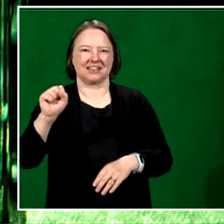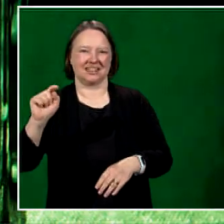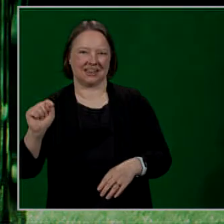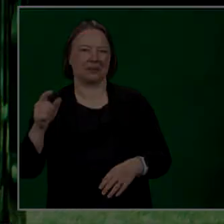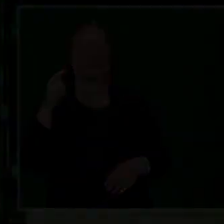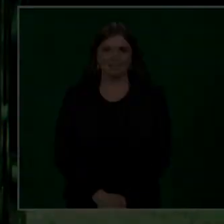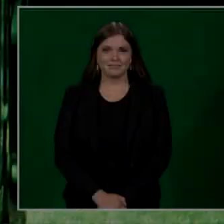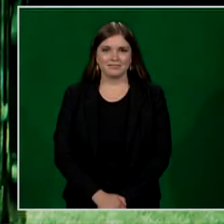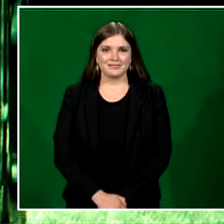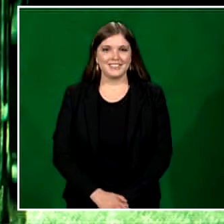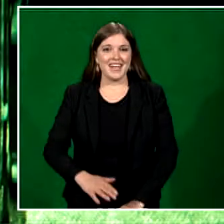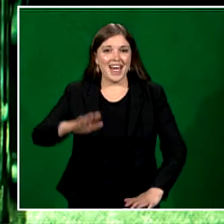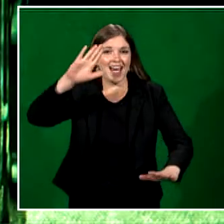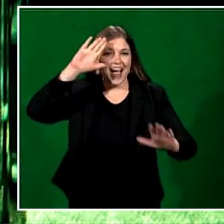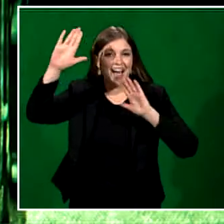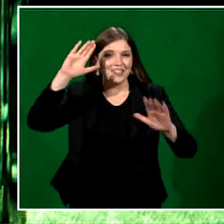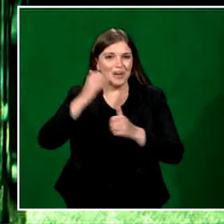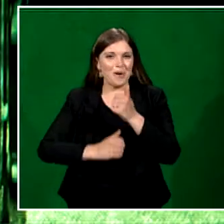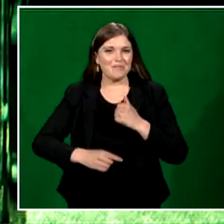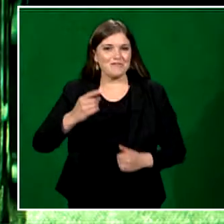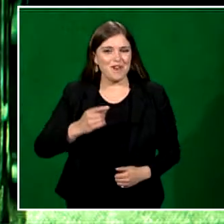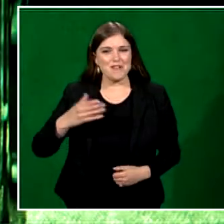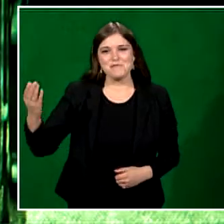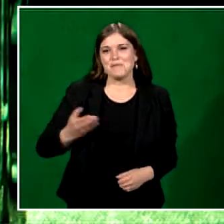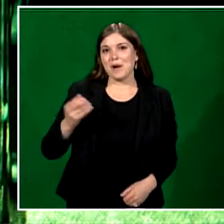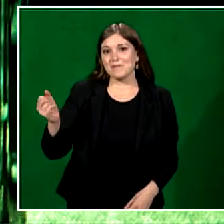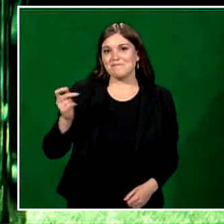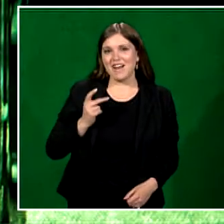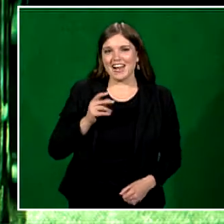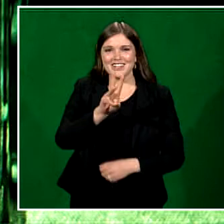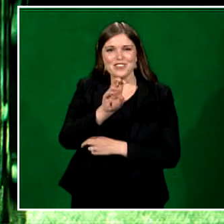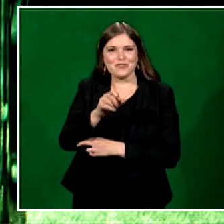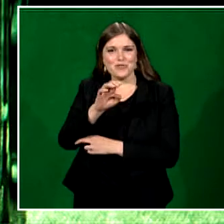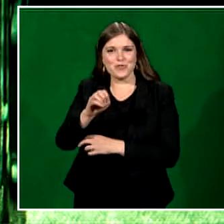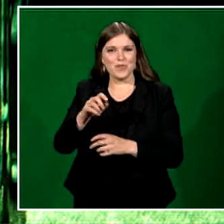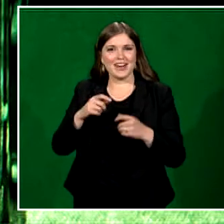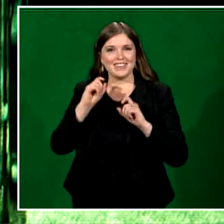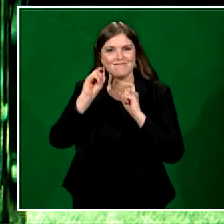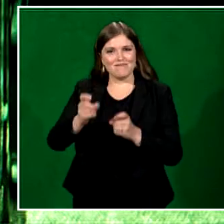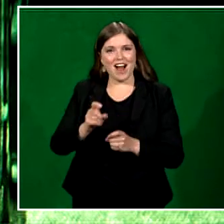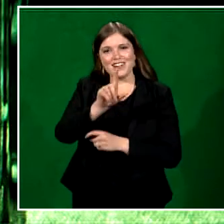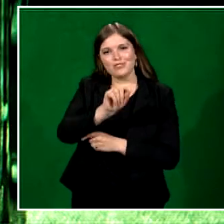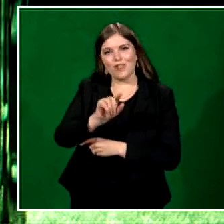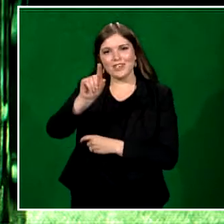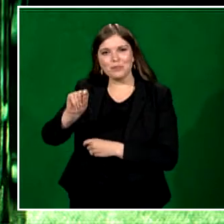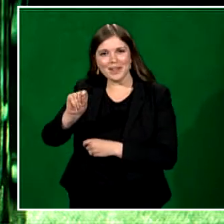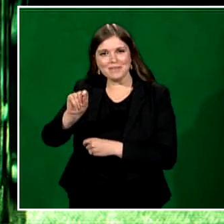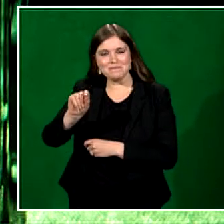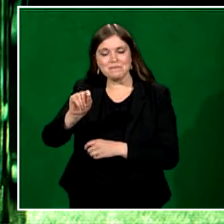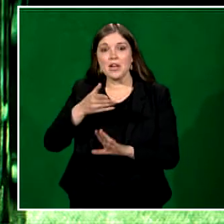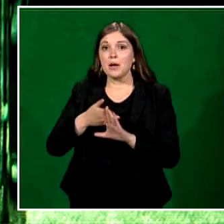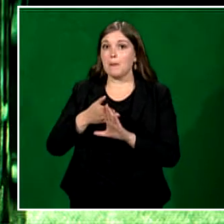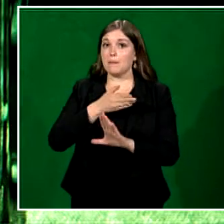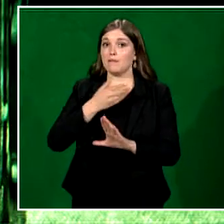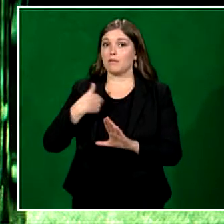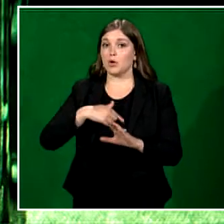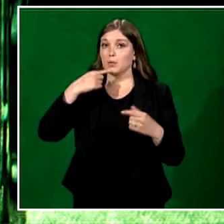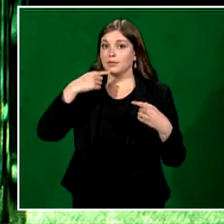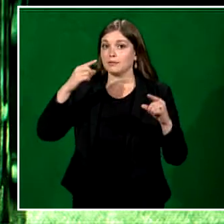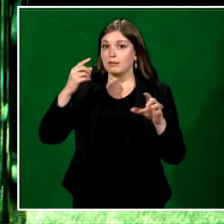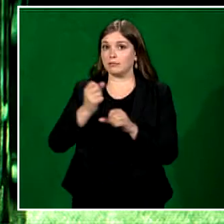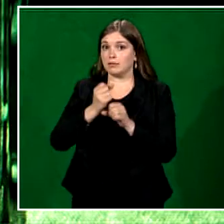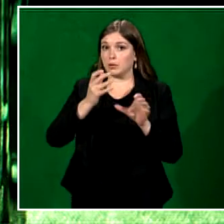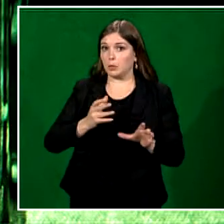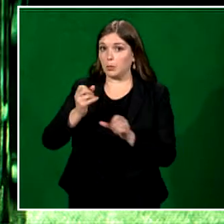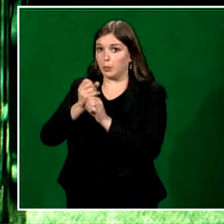you soon. Hello, everyone, and welcome back to Wege Prize 2020. Now, before we announce the